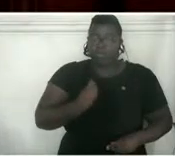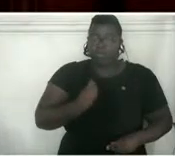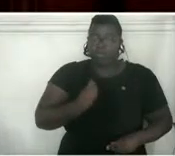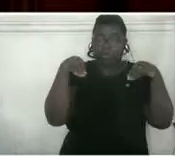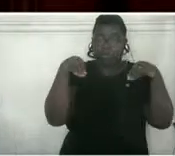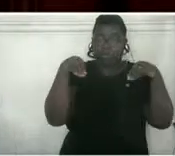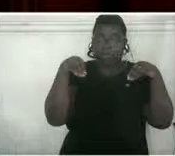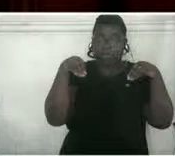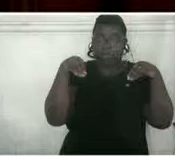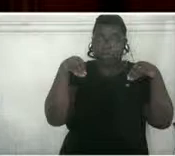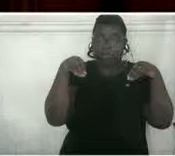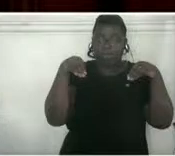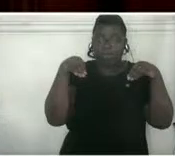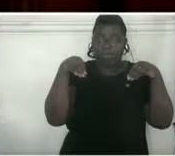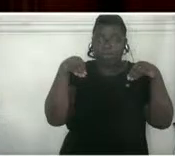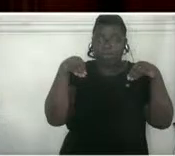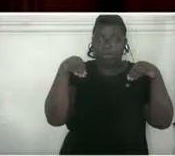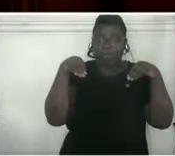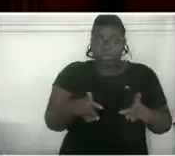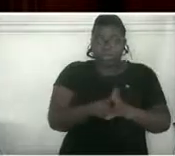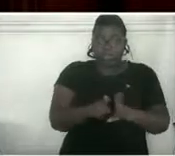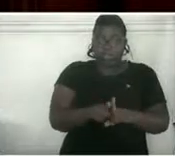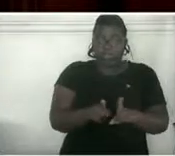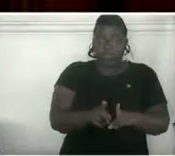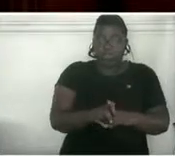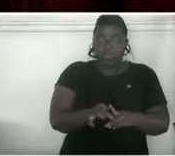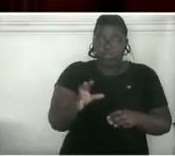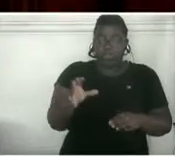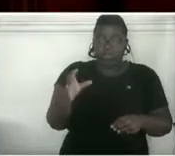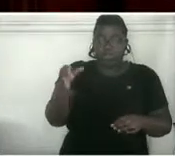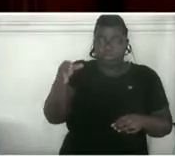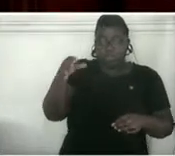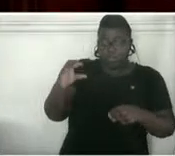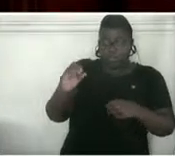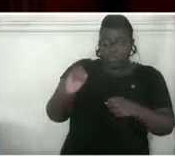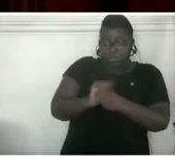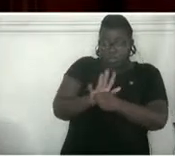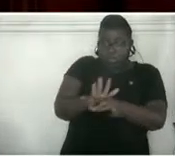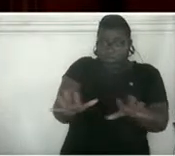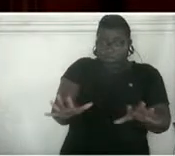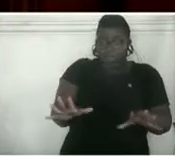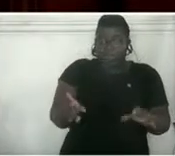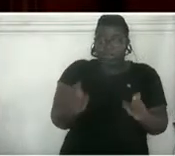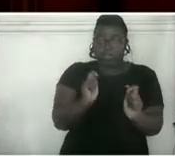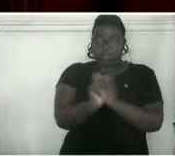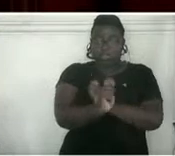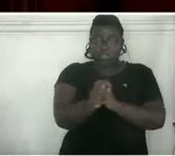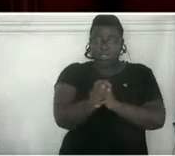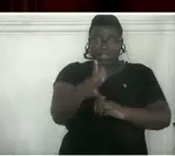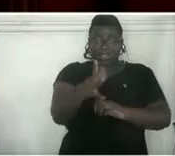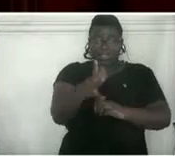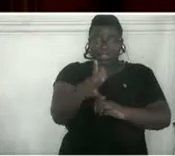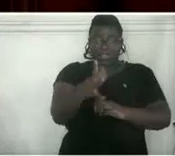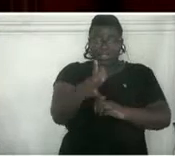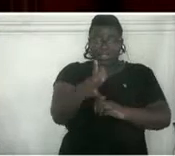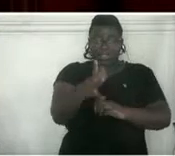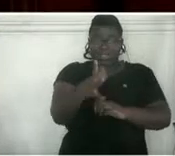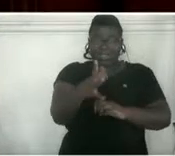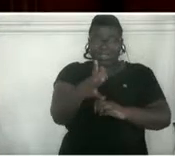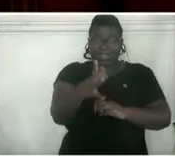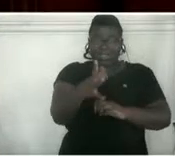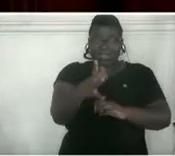We're pleased that in the midst of COVID-19, we turned devastation into economic opportunity